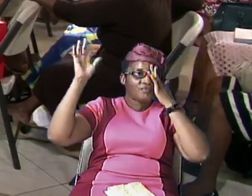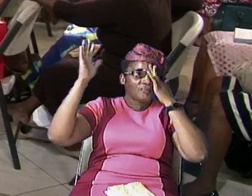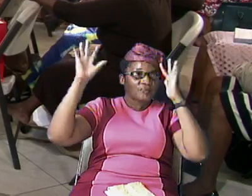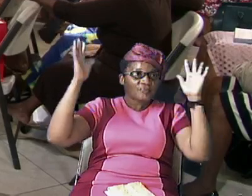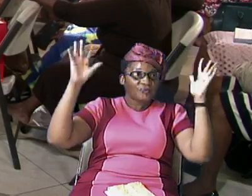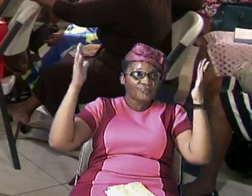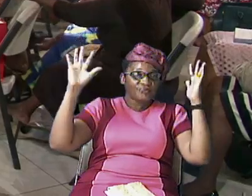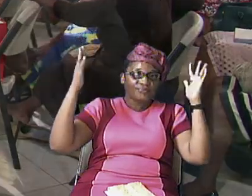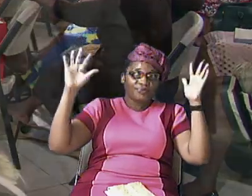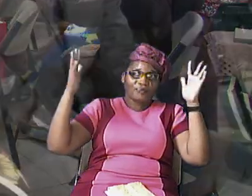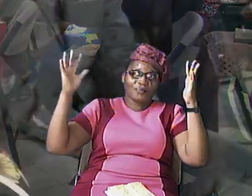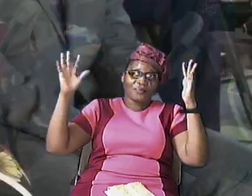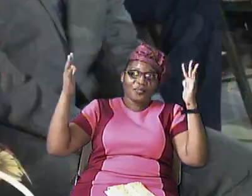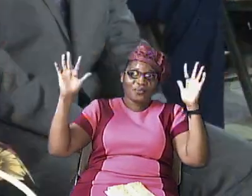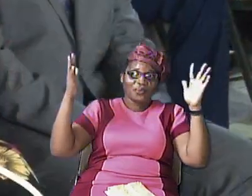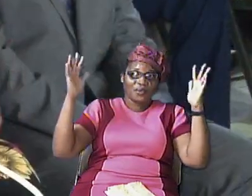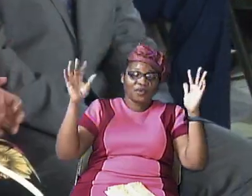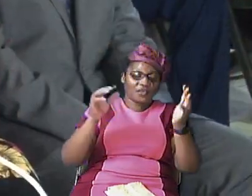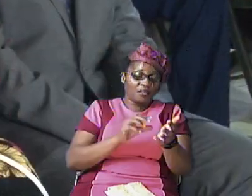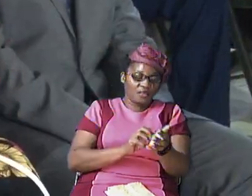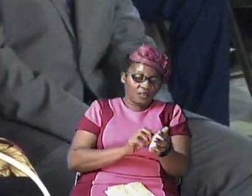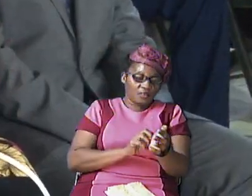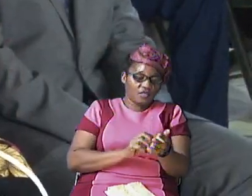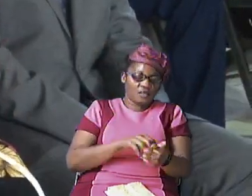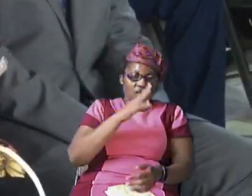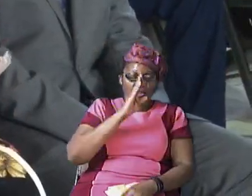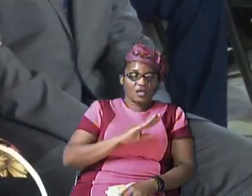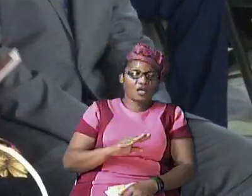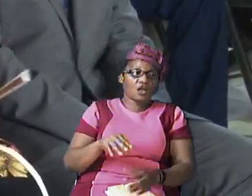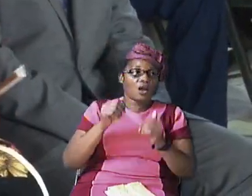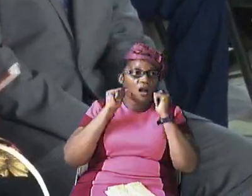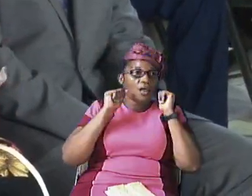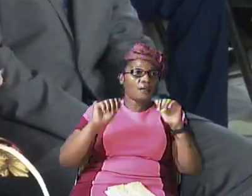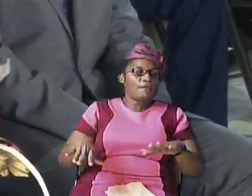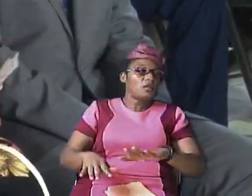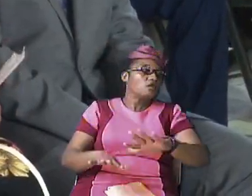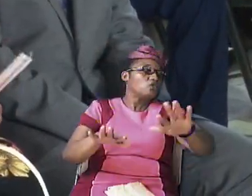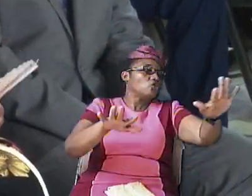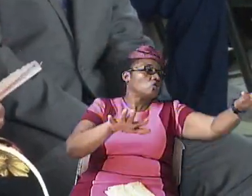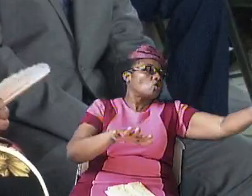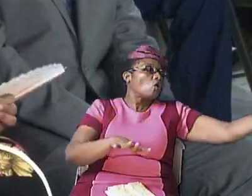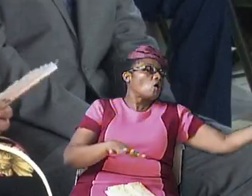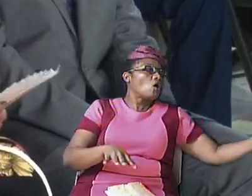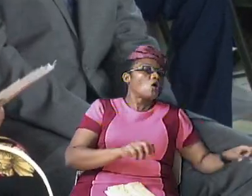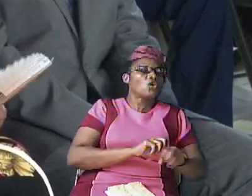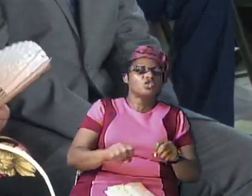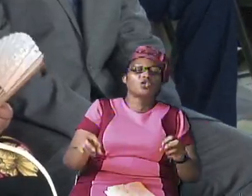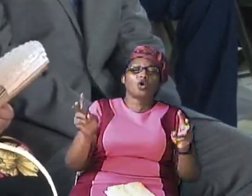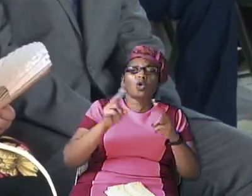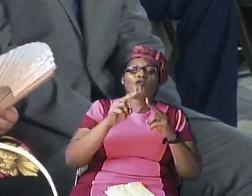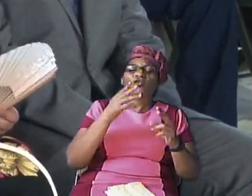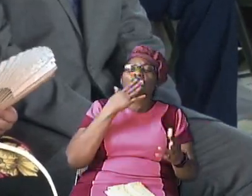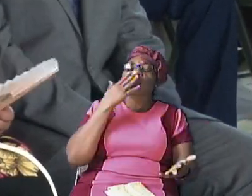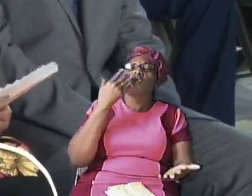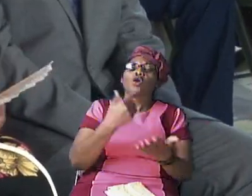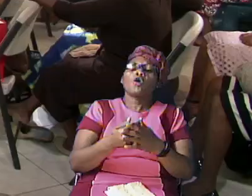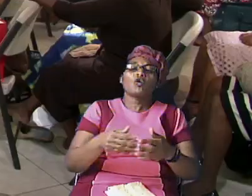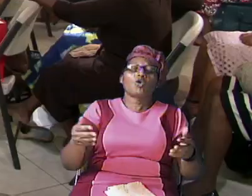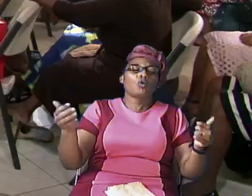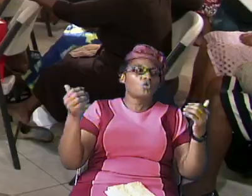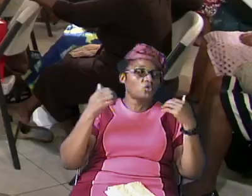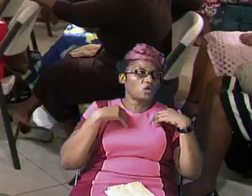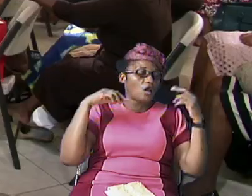the names. God richly, richly bless you. So very good to have you in the house today. Amen to the Faith